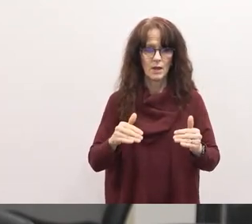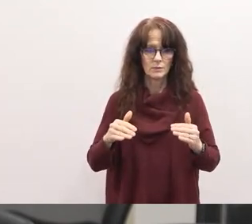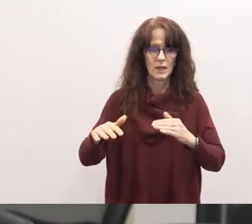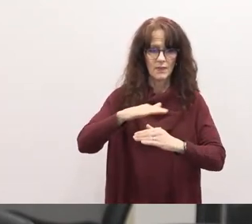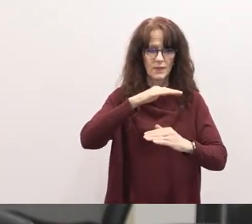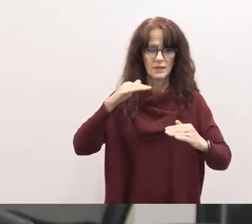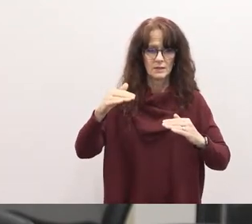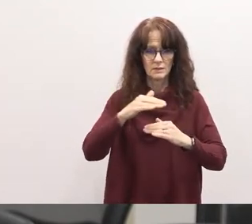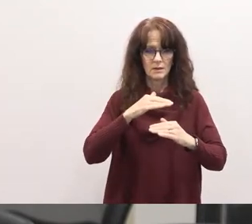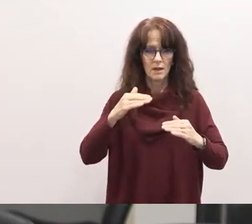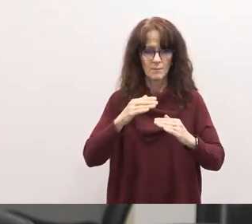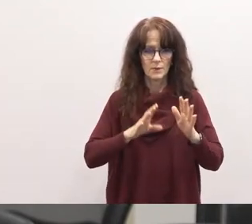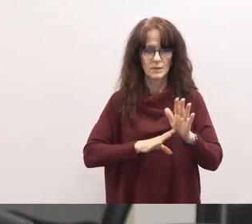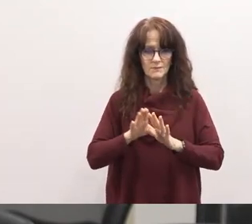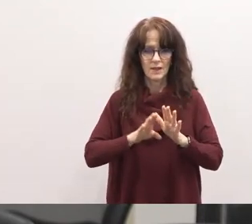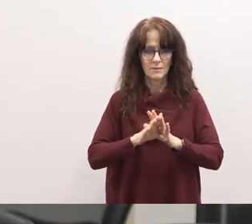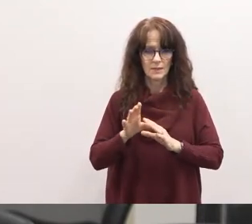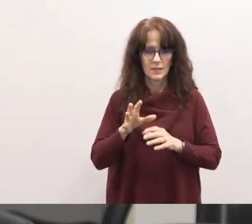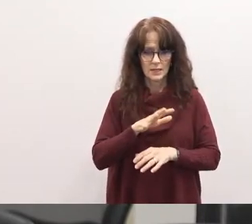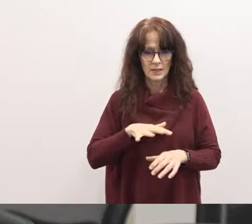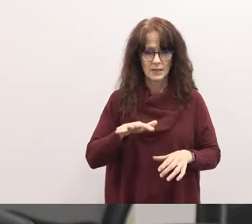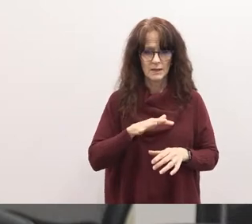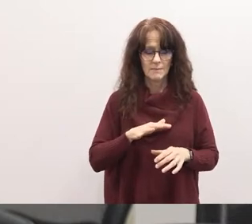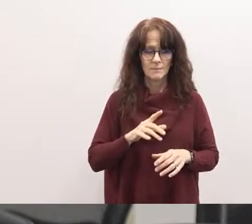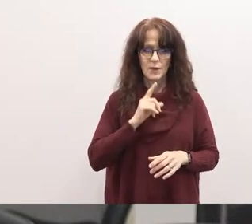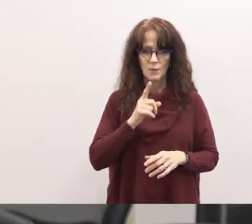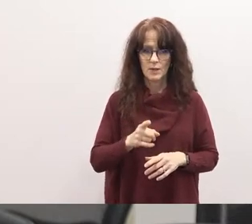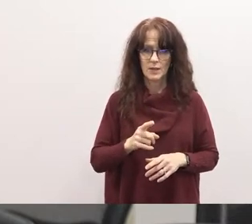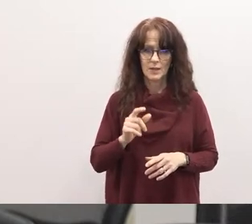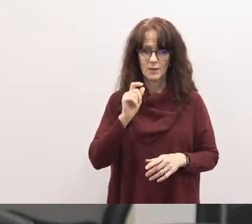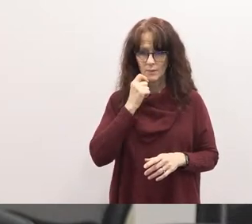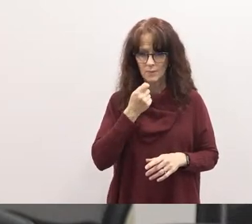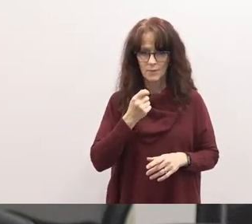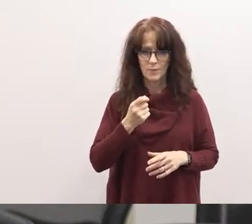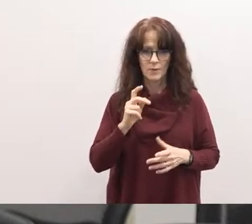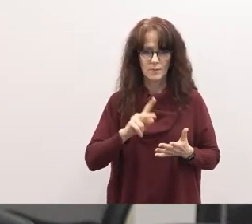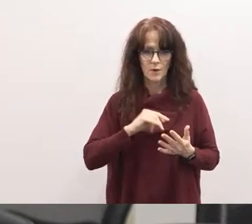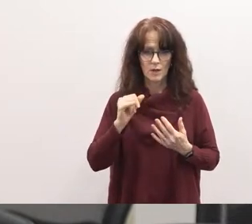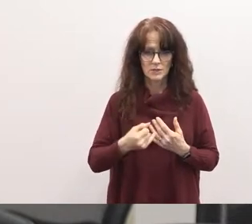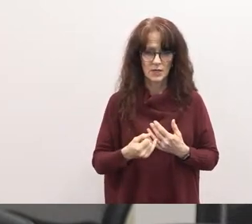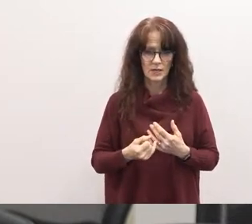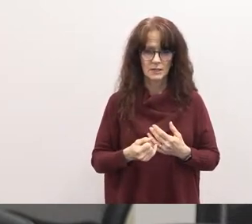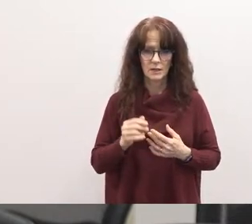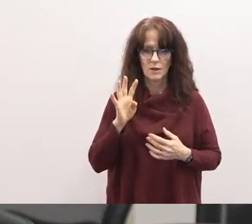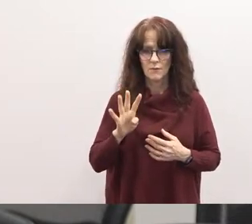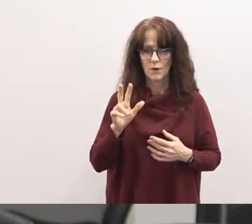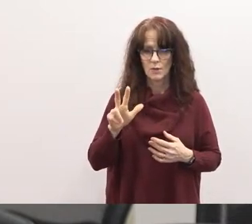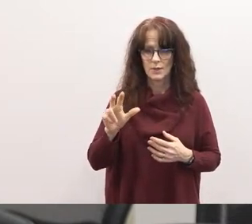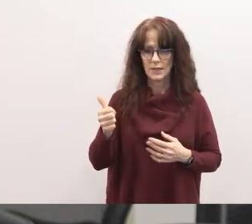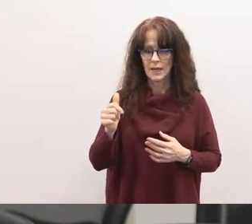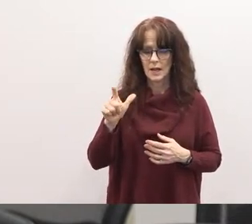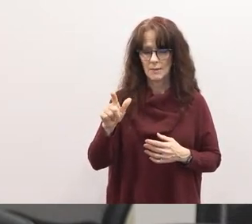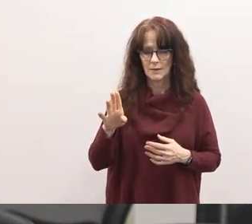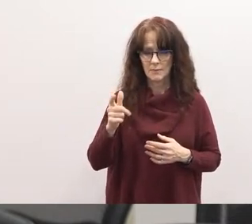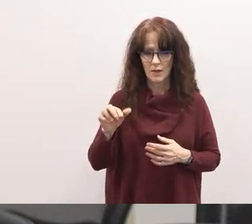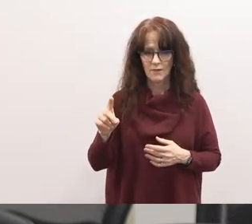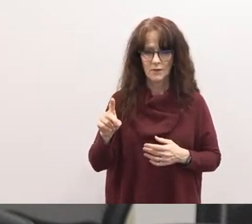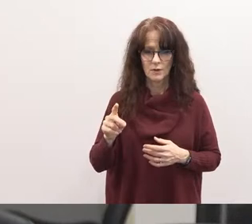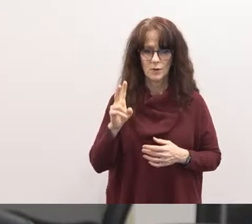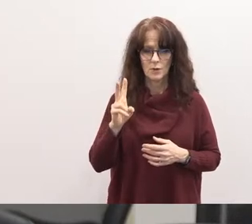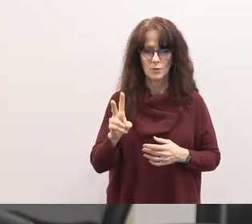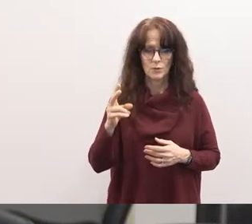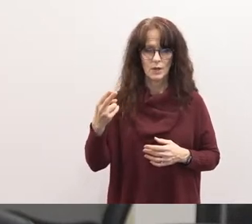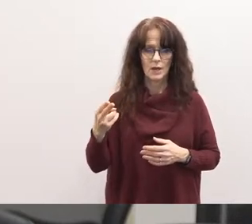of this particular redevelopment. Really attractive project on many fronts. For 4310 Long Beach Boulevard, that's 2H